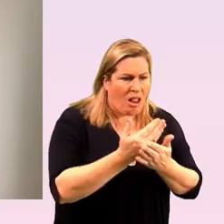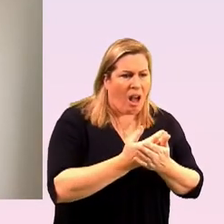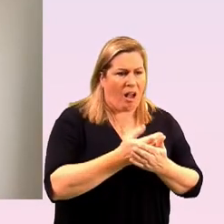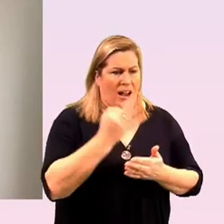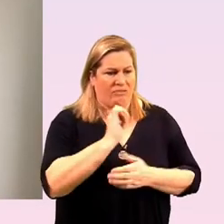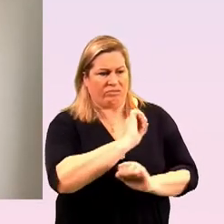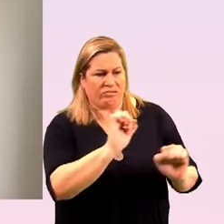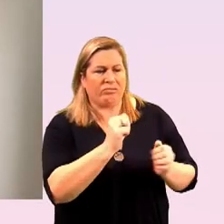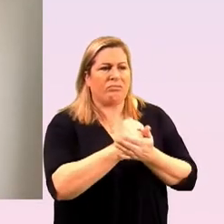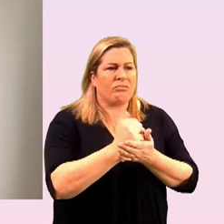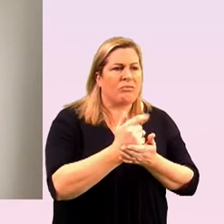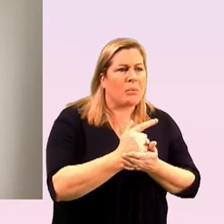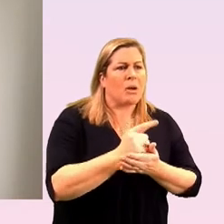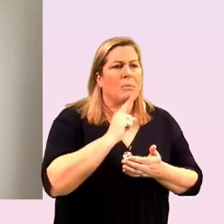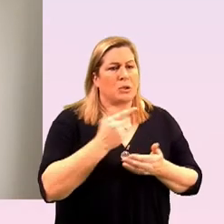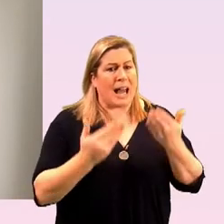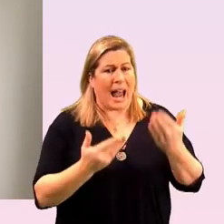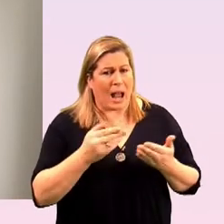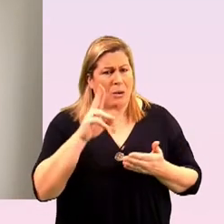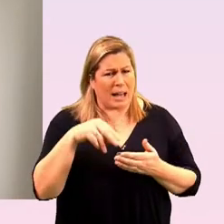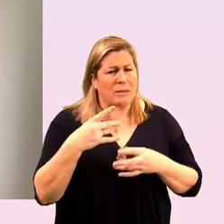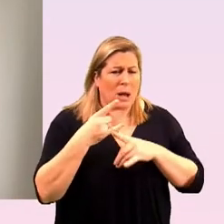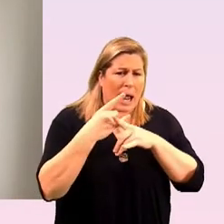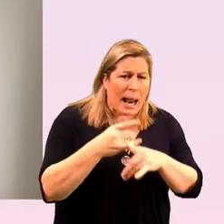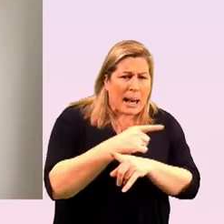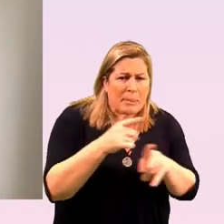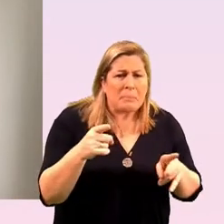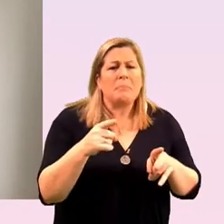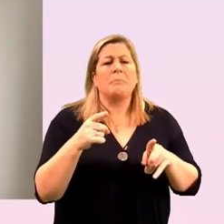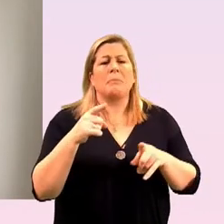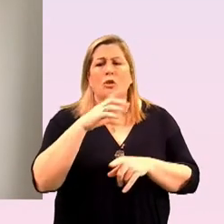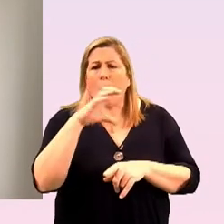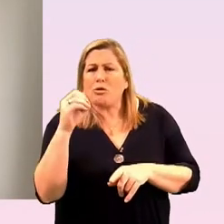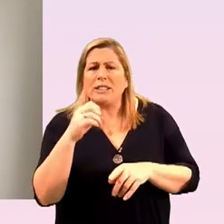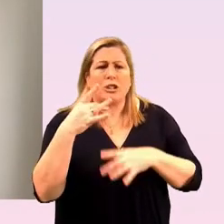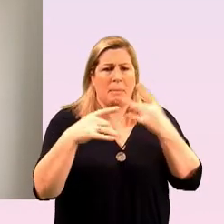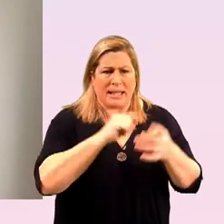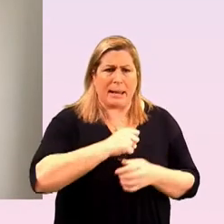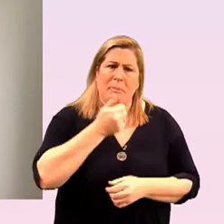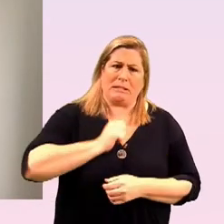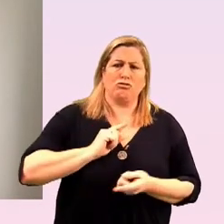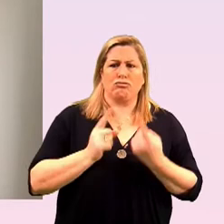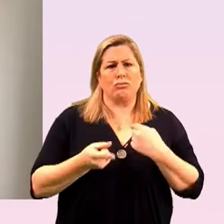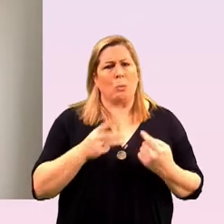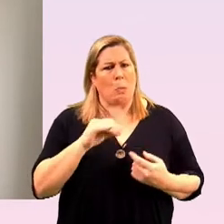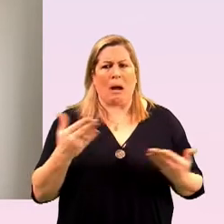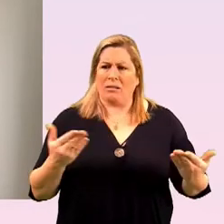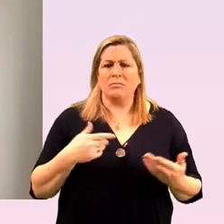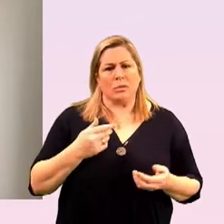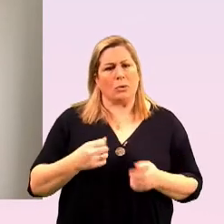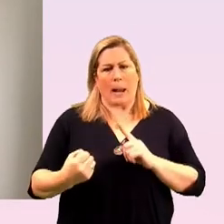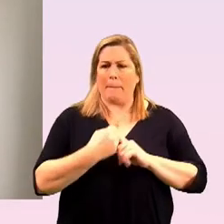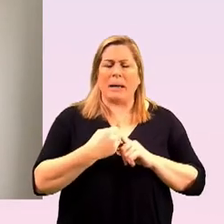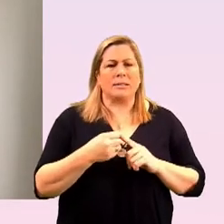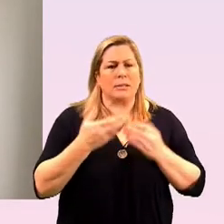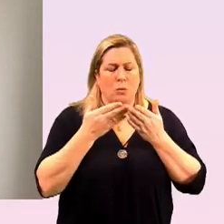helped corporations reconcile that? And how have they maybe held them accountable to then impact wider society to make it to